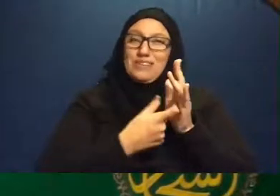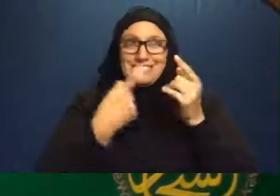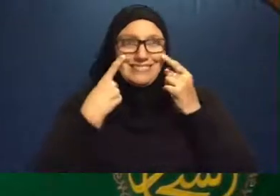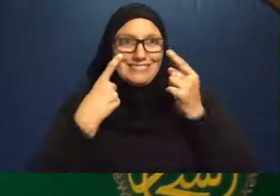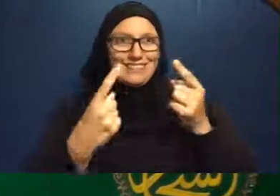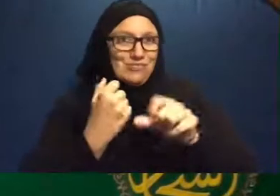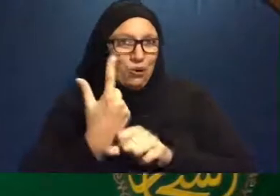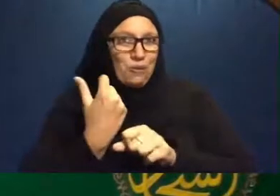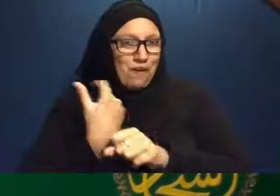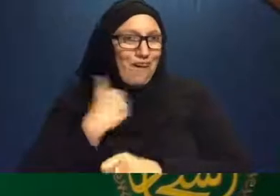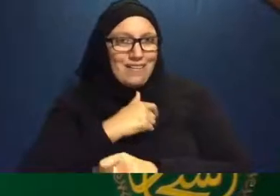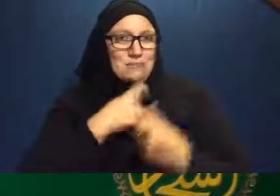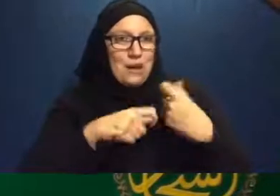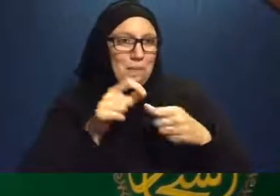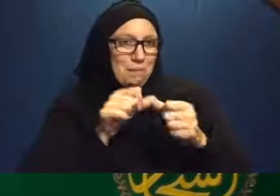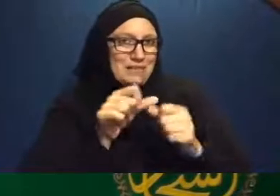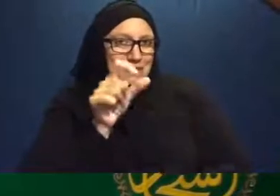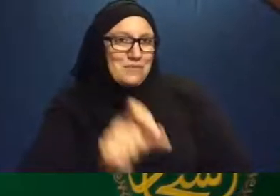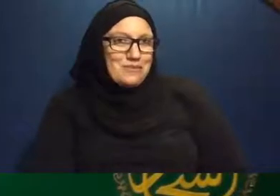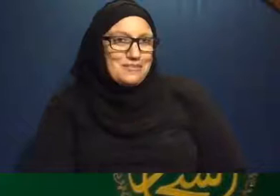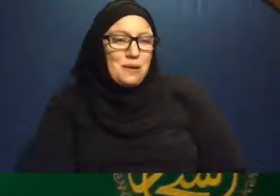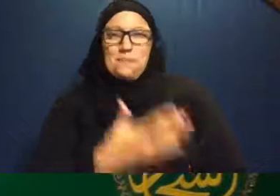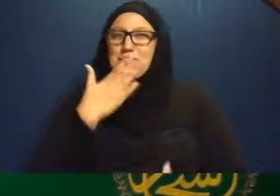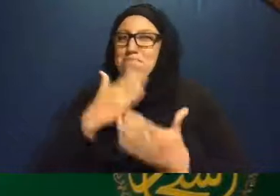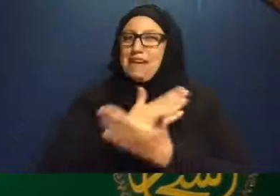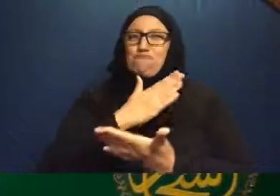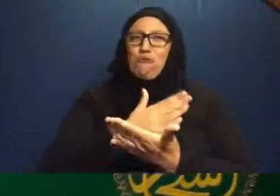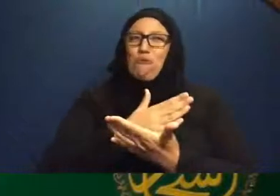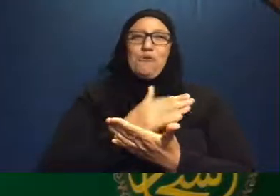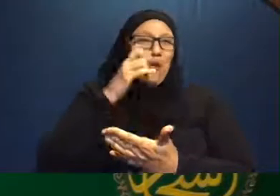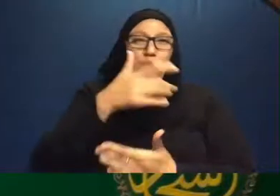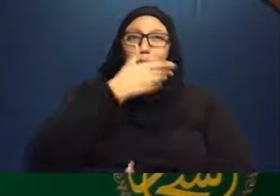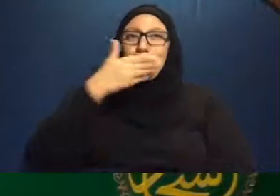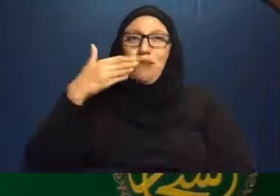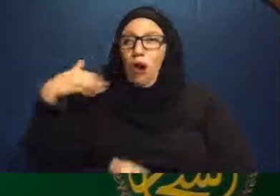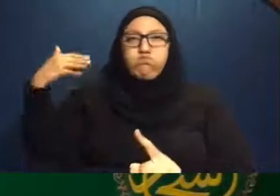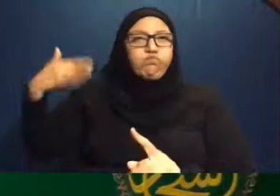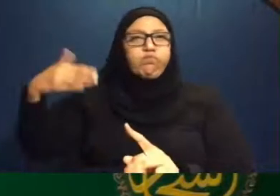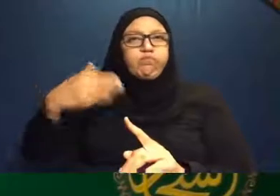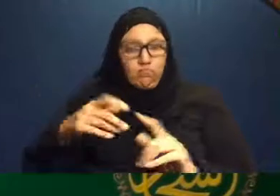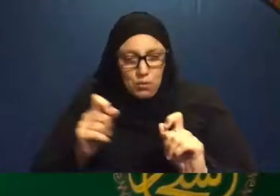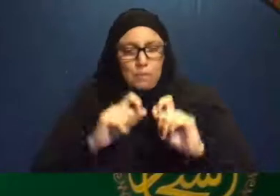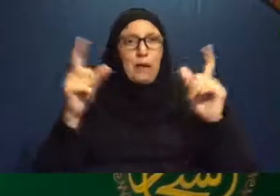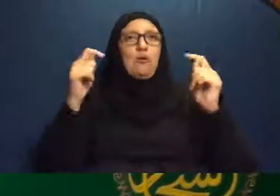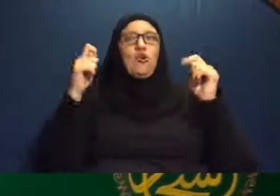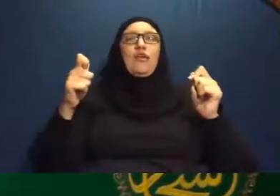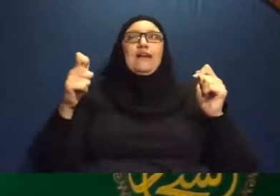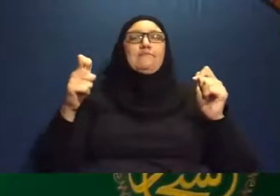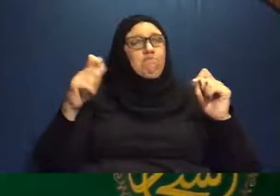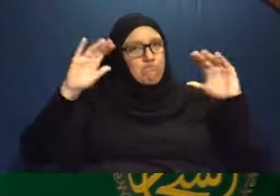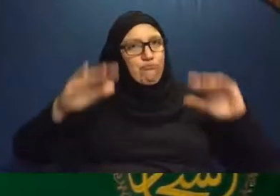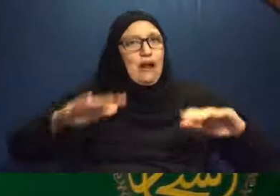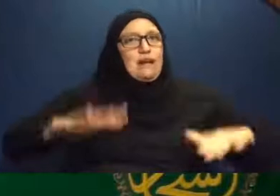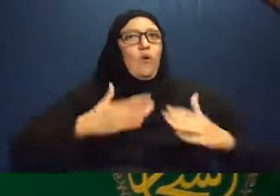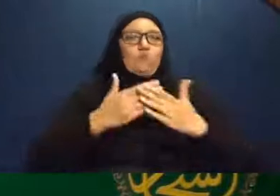becoming better person. So make sure that after the months of Ramadan, I don't go back to my old habit of missing my morning